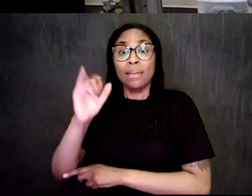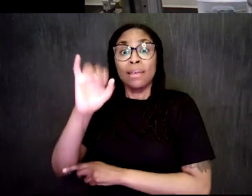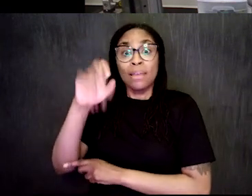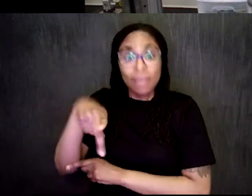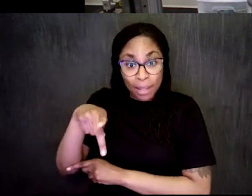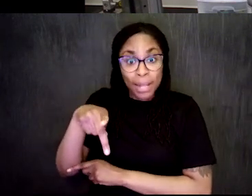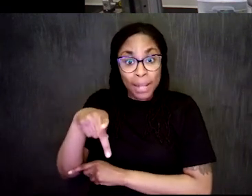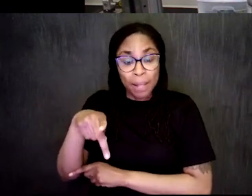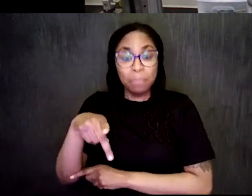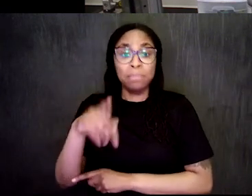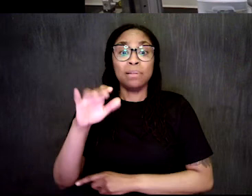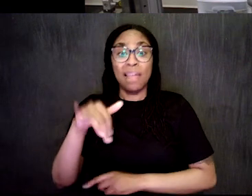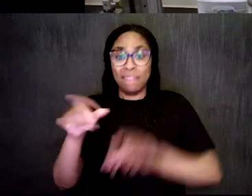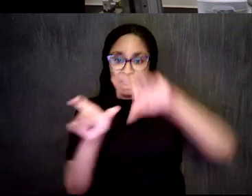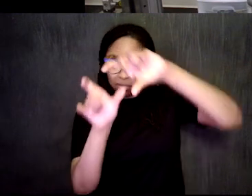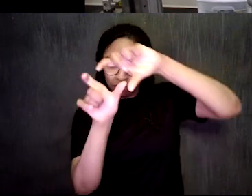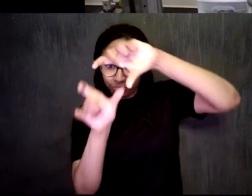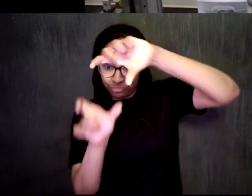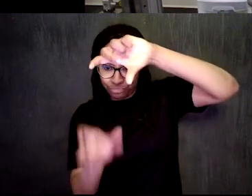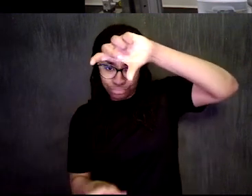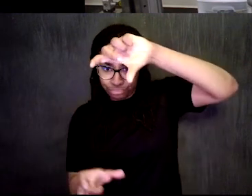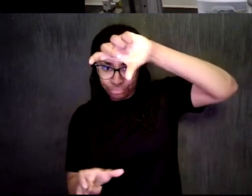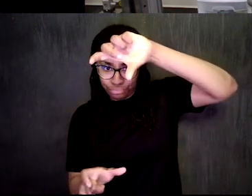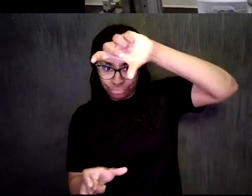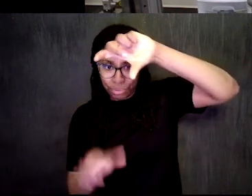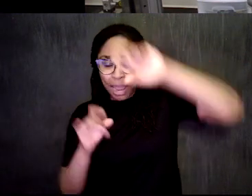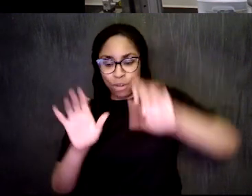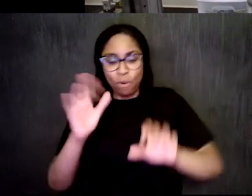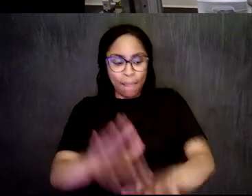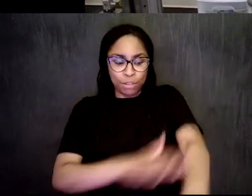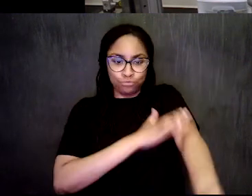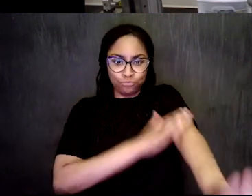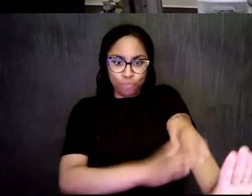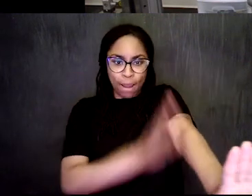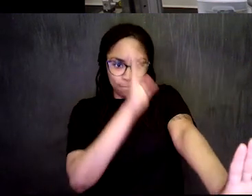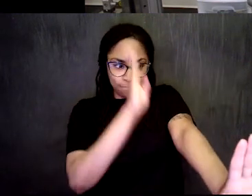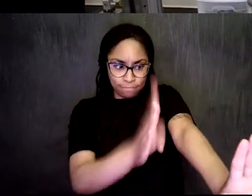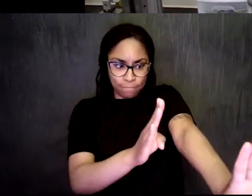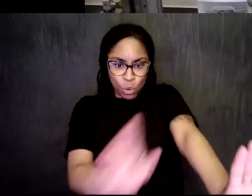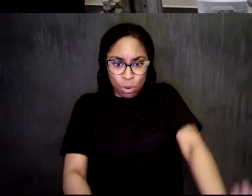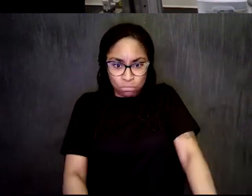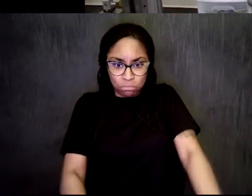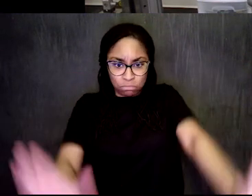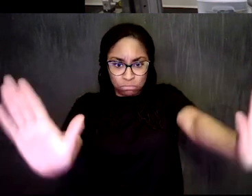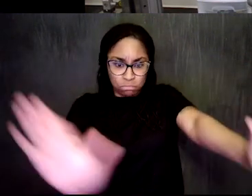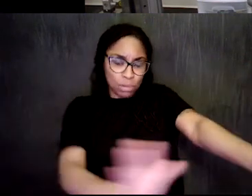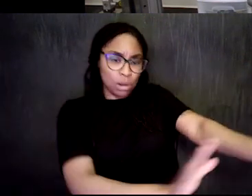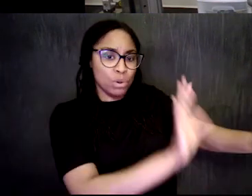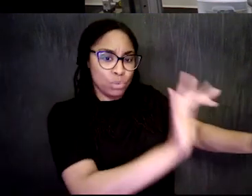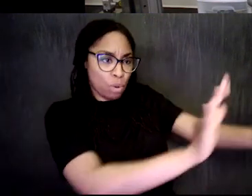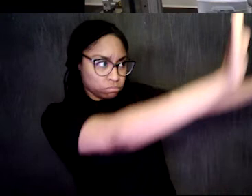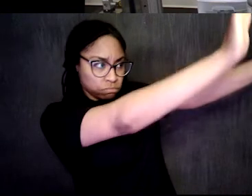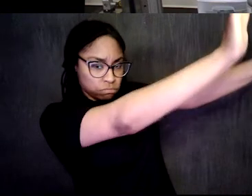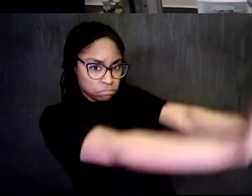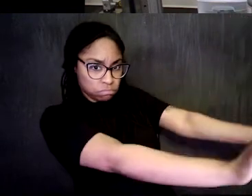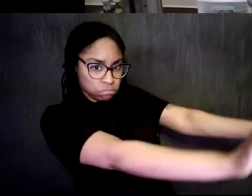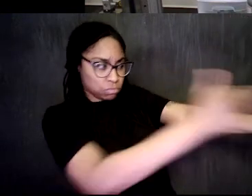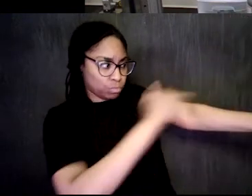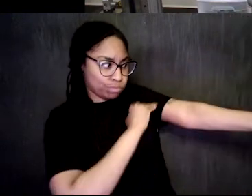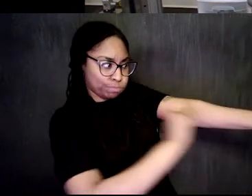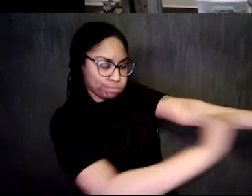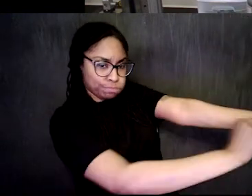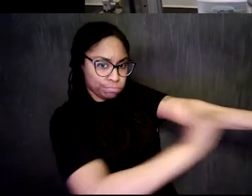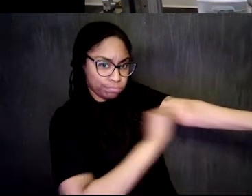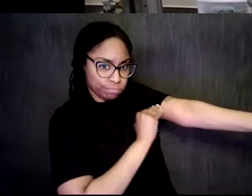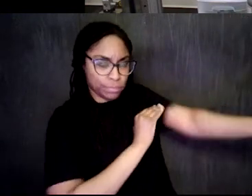then your hands in line with your shoulder. You don't want your hands too far in front or too far behind you. You want to keep them directly underneath